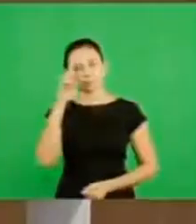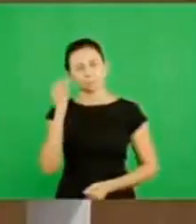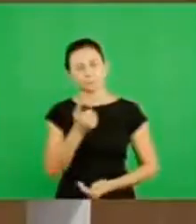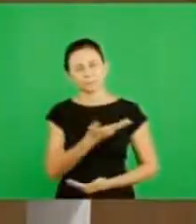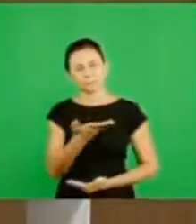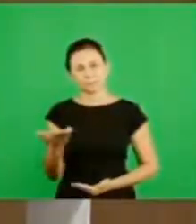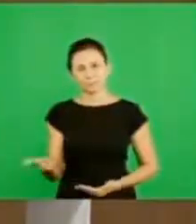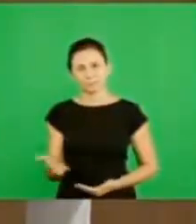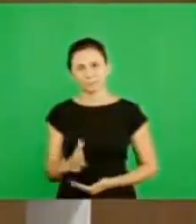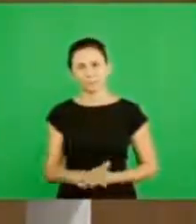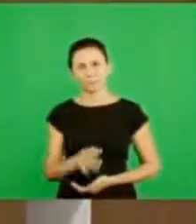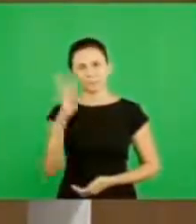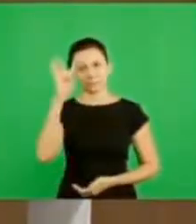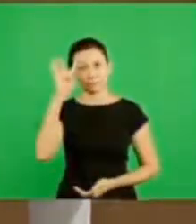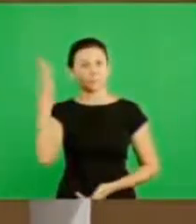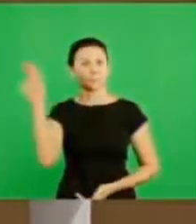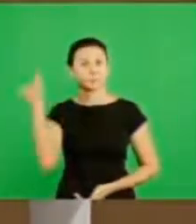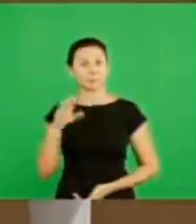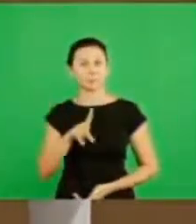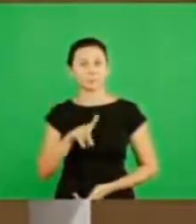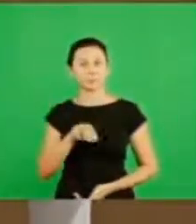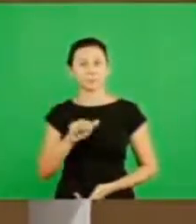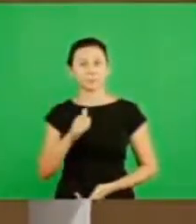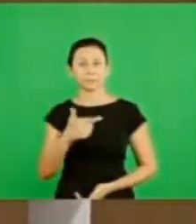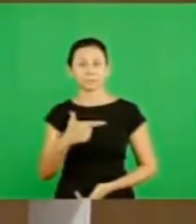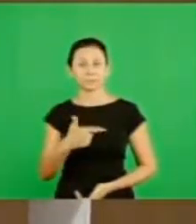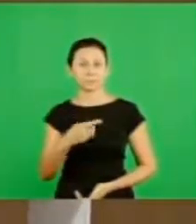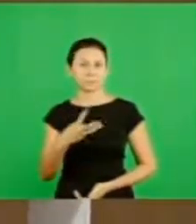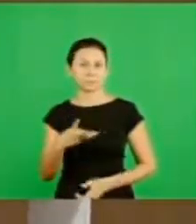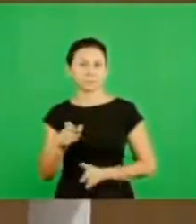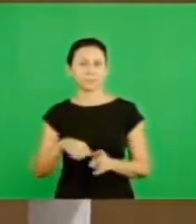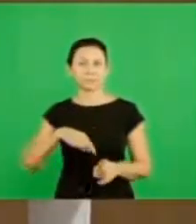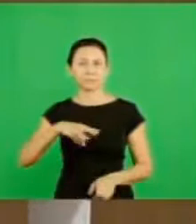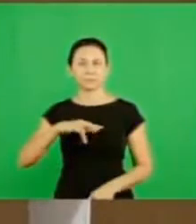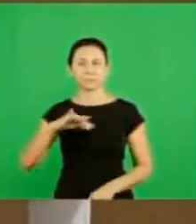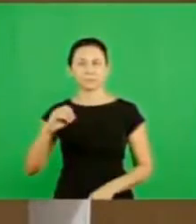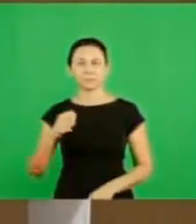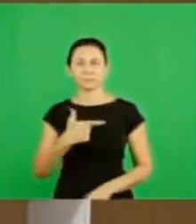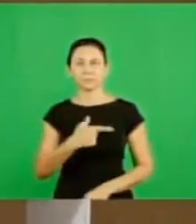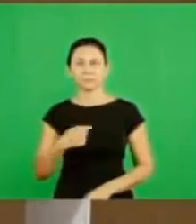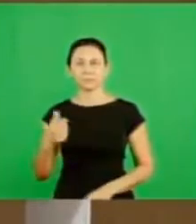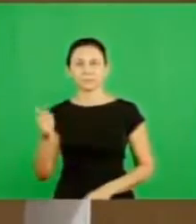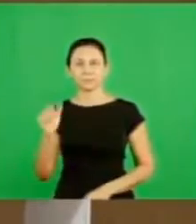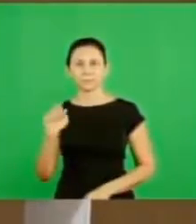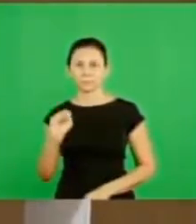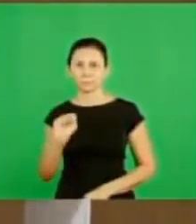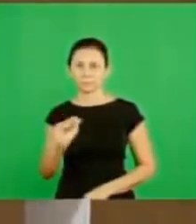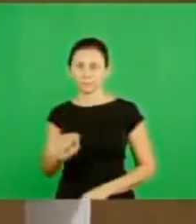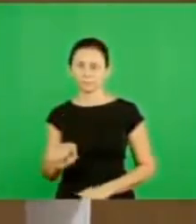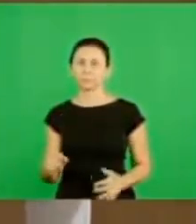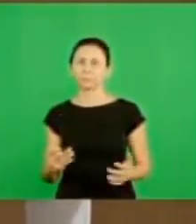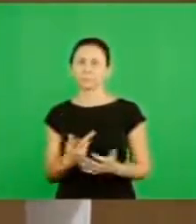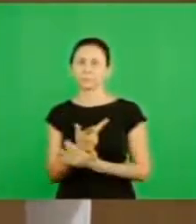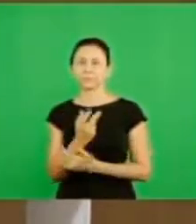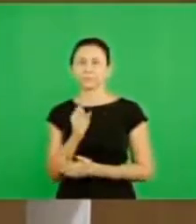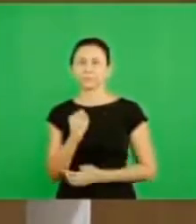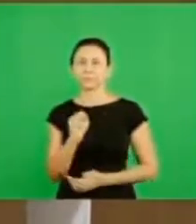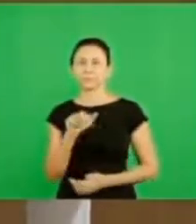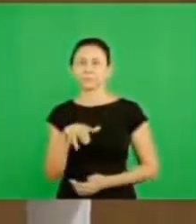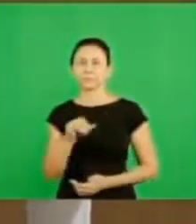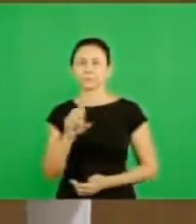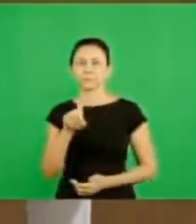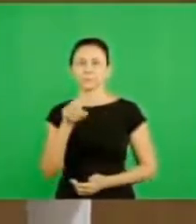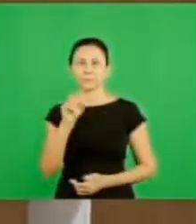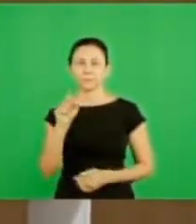Irmãos, a paz do Senhor. Brethren, peace of the Lord. Na última quarta-feira, dia last Wednesday, 23rd of May